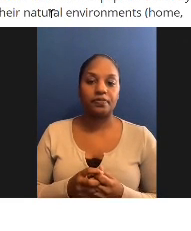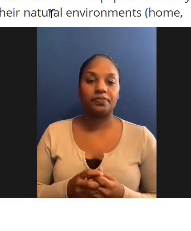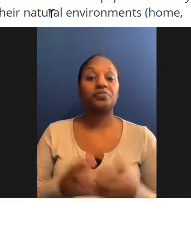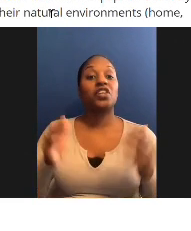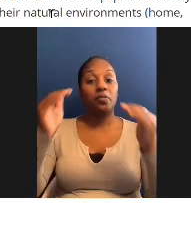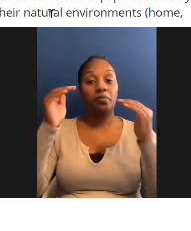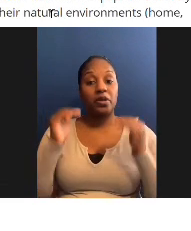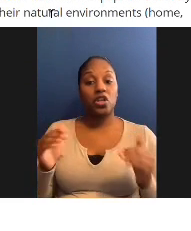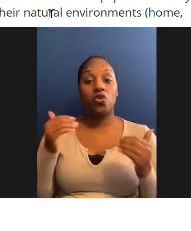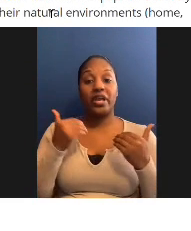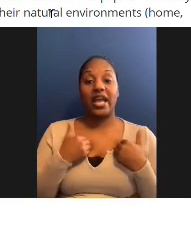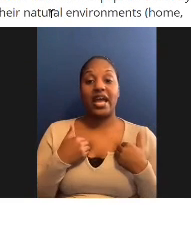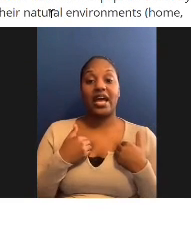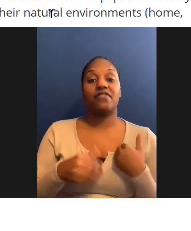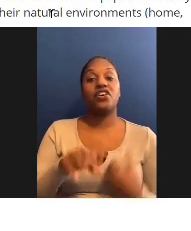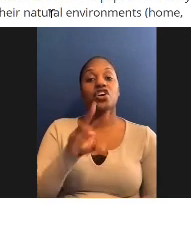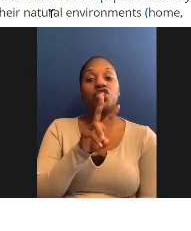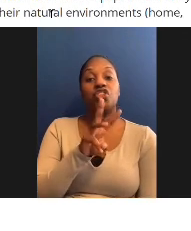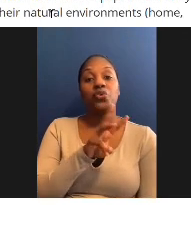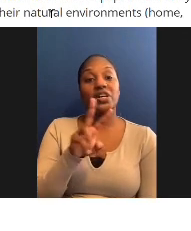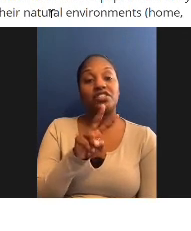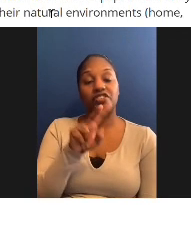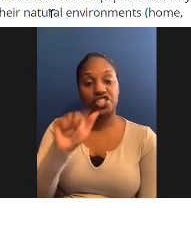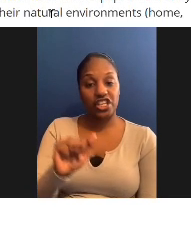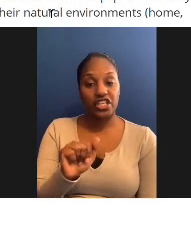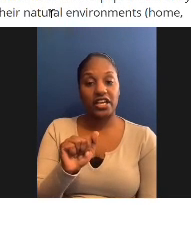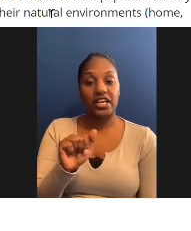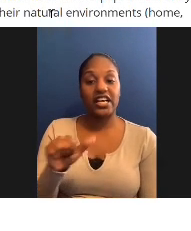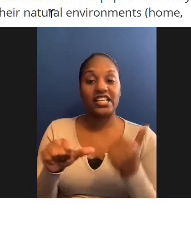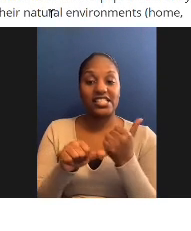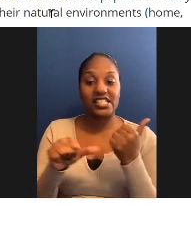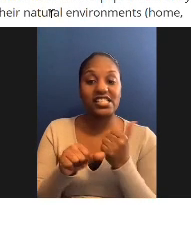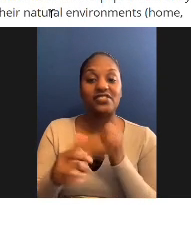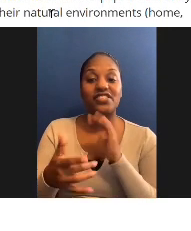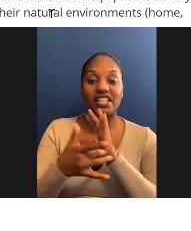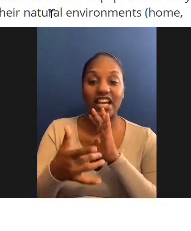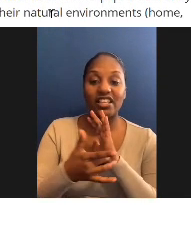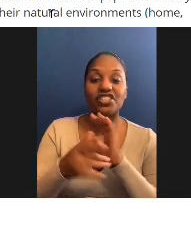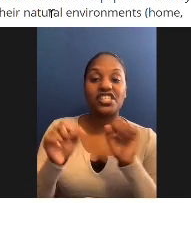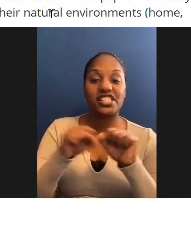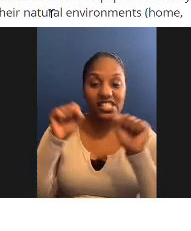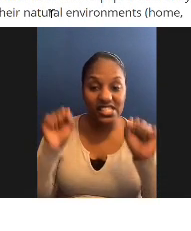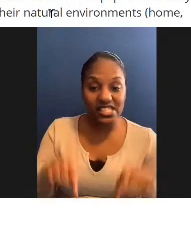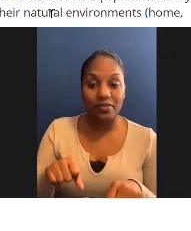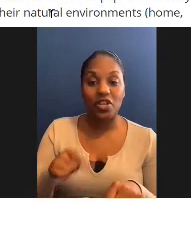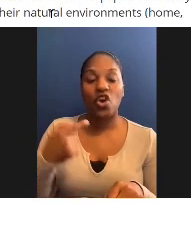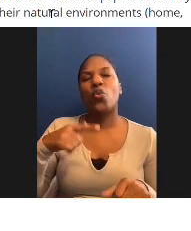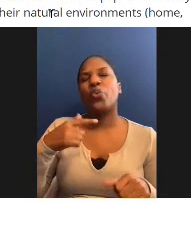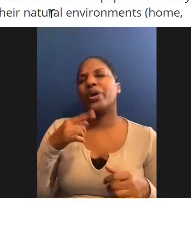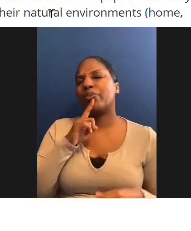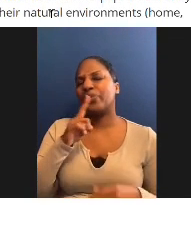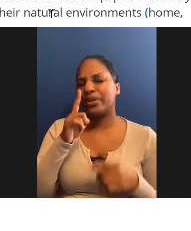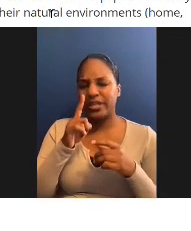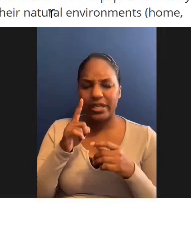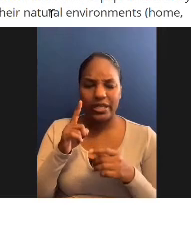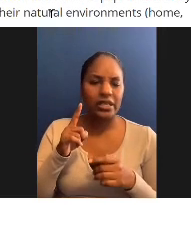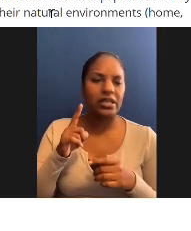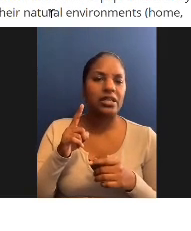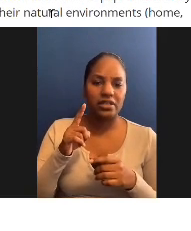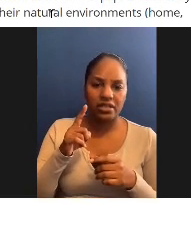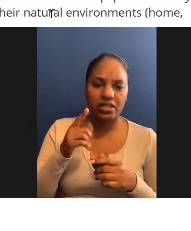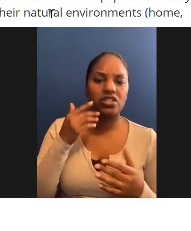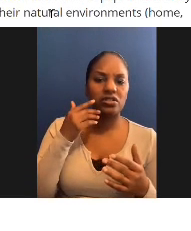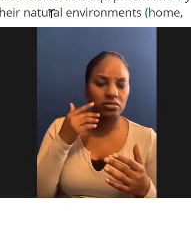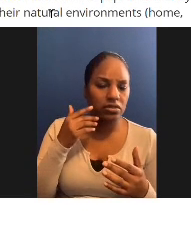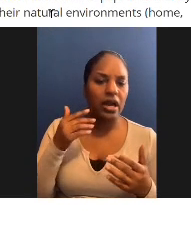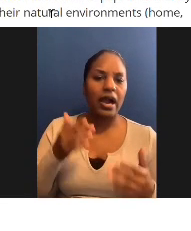Technology System. We're very fortunate in West Virginia that WVU Centers for Excellence in Disability